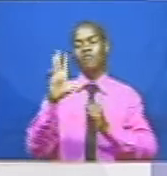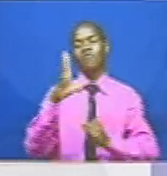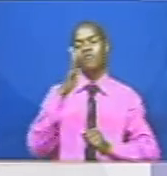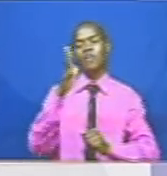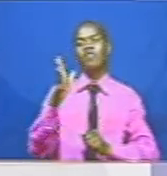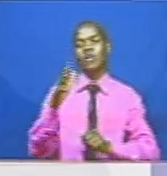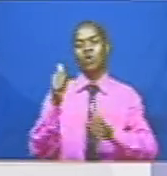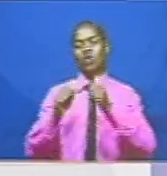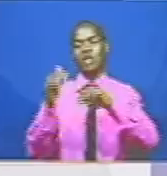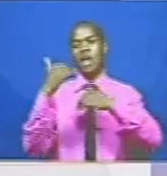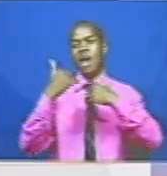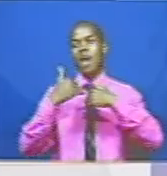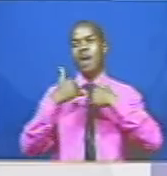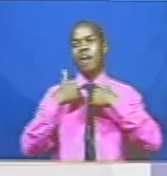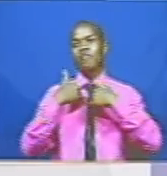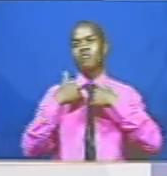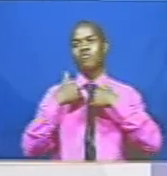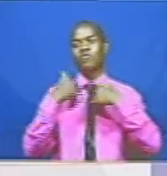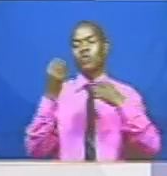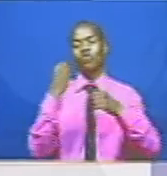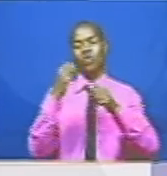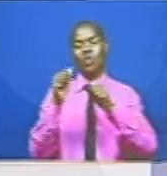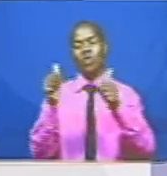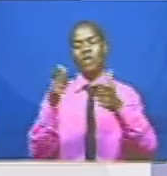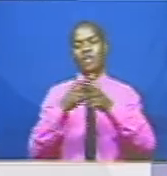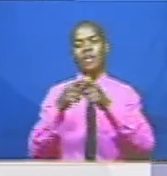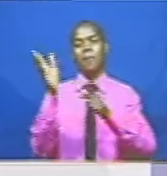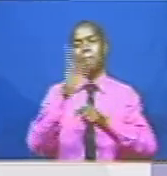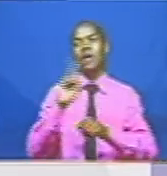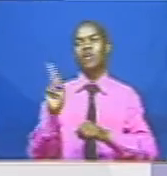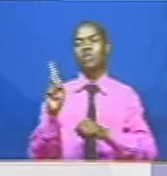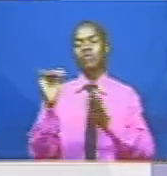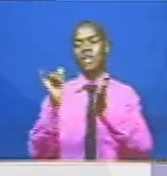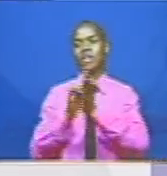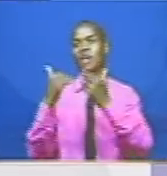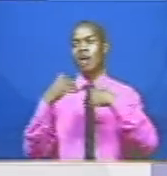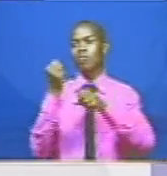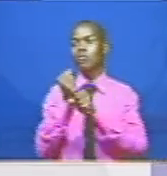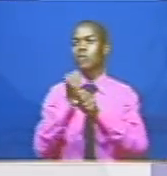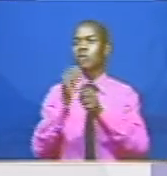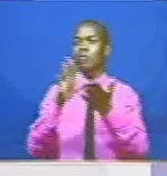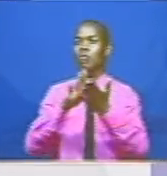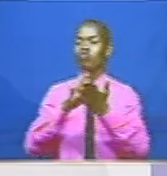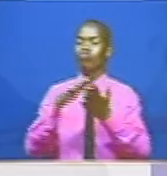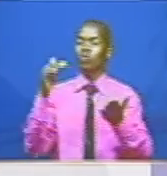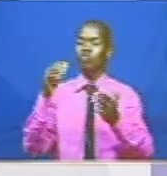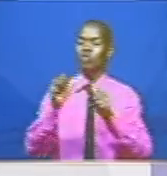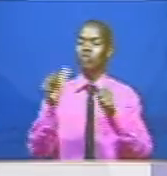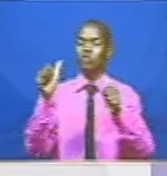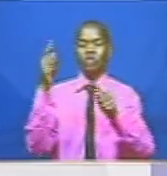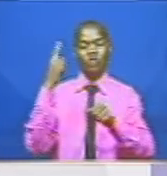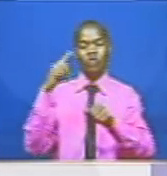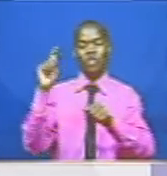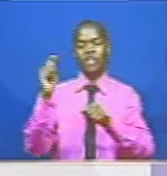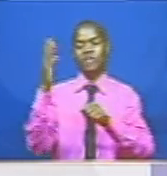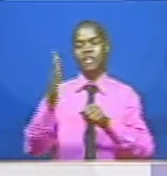accommodation, meals on full board and return transport from Nairobi. So that has made it more affordable for Kenyans, and that is what they